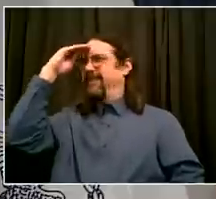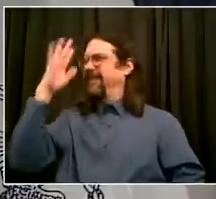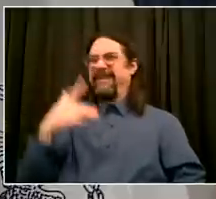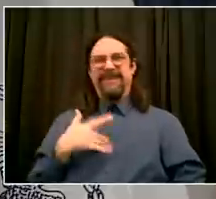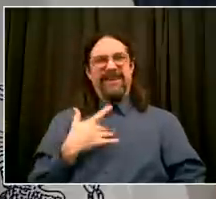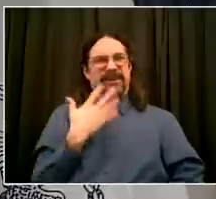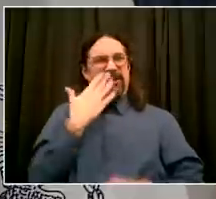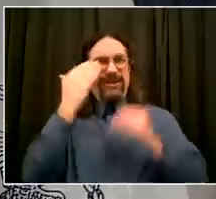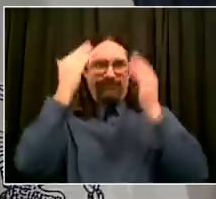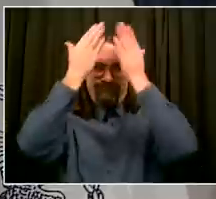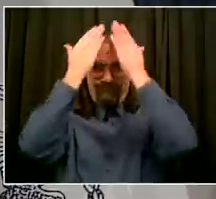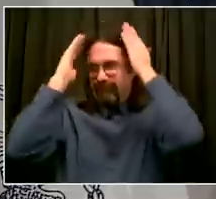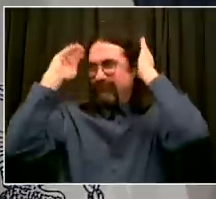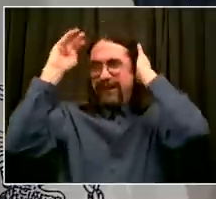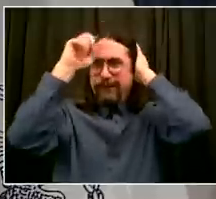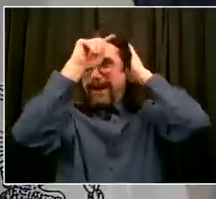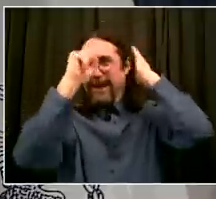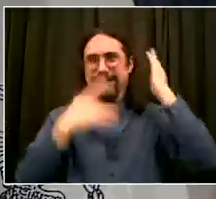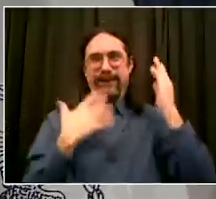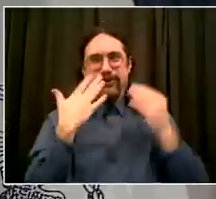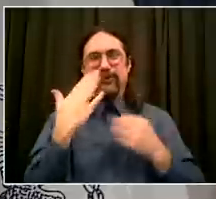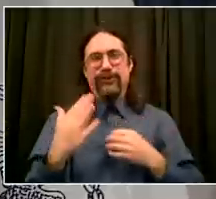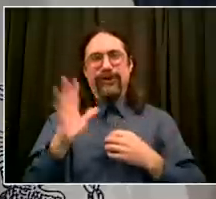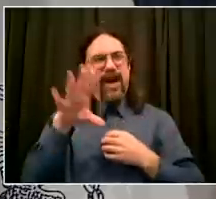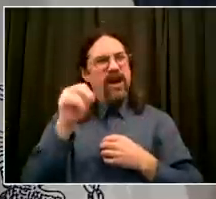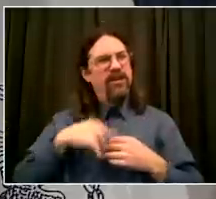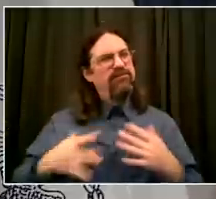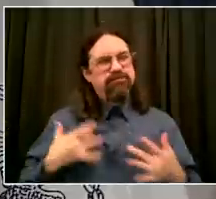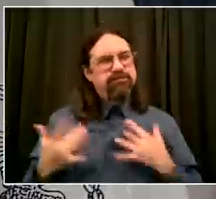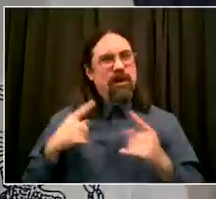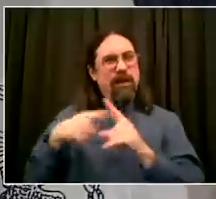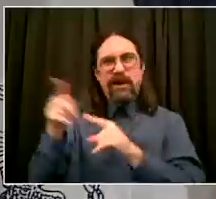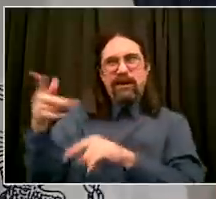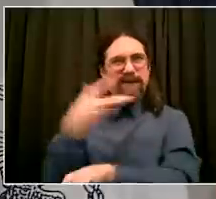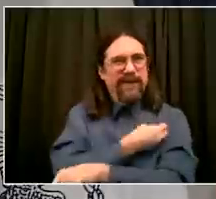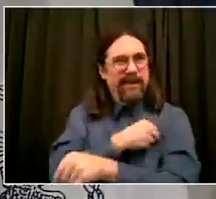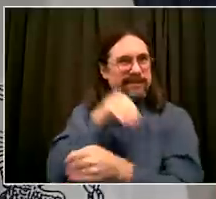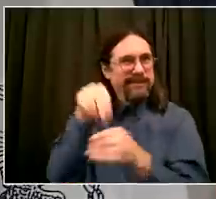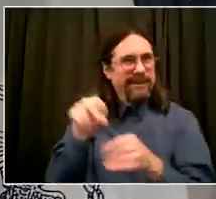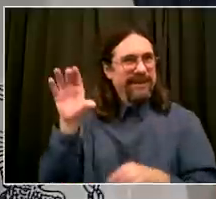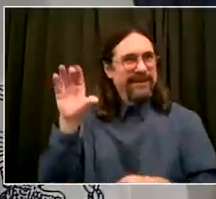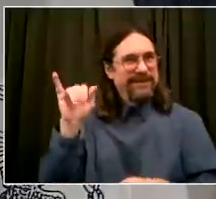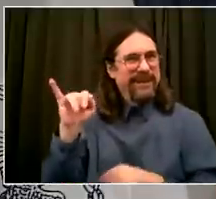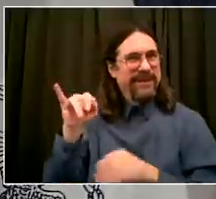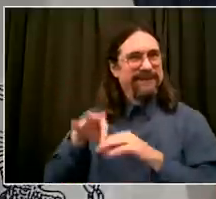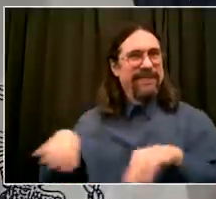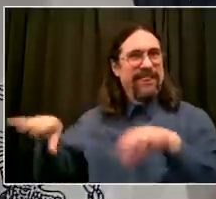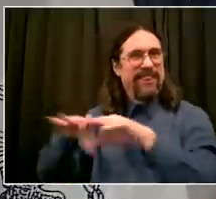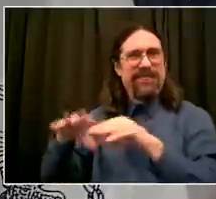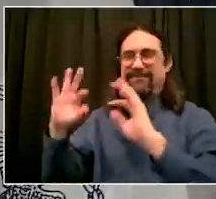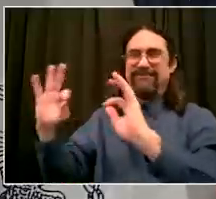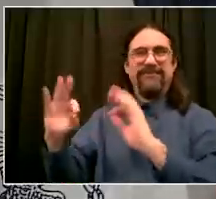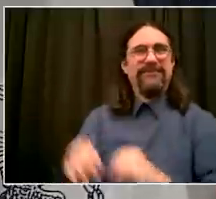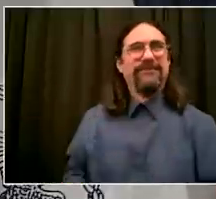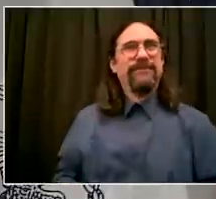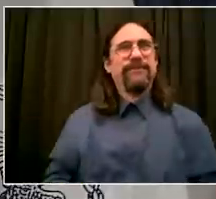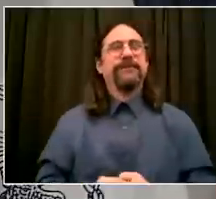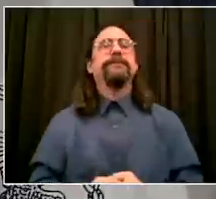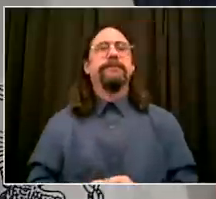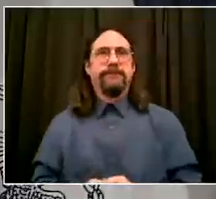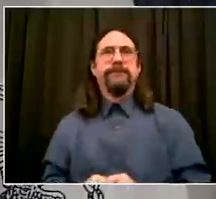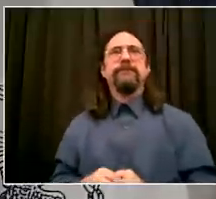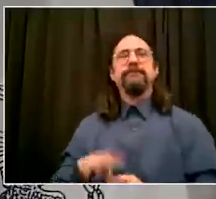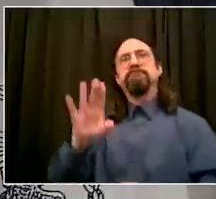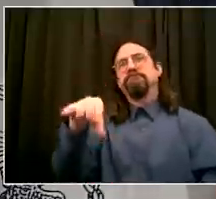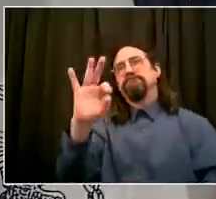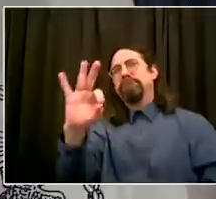I was up at Bathgate yesterday, and I couldn't get a handle on how many